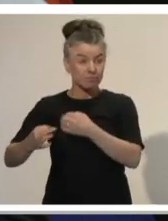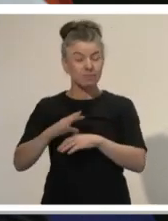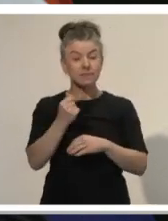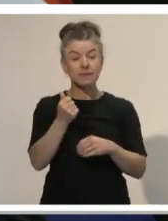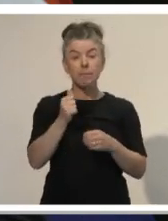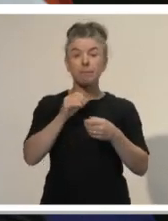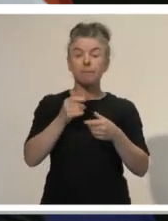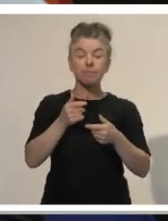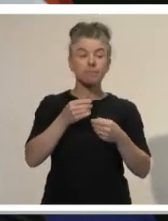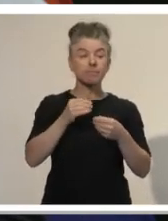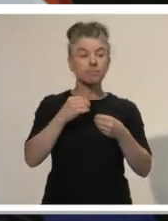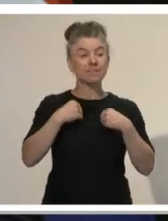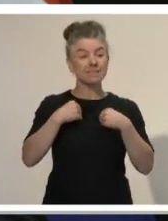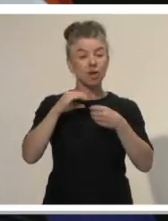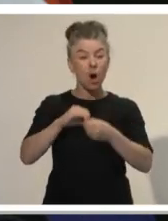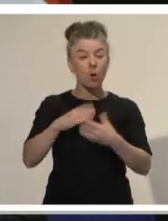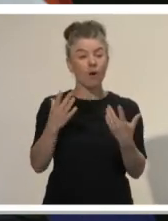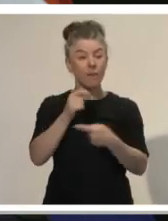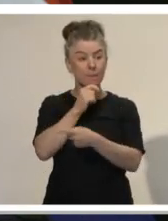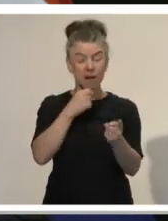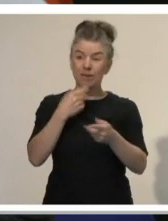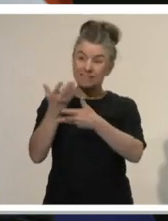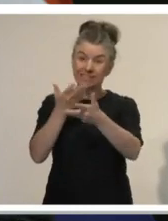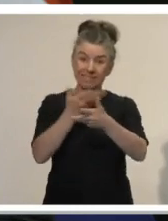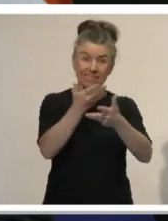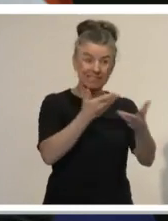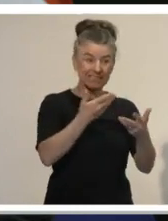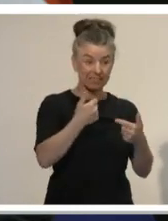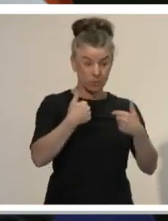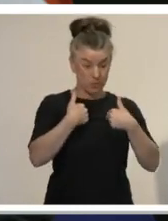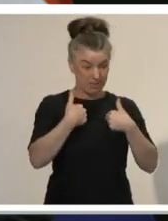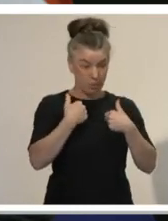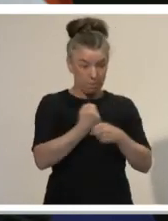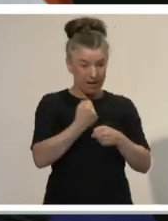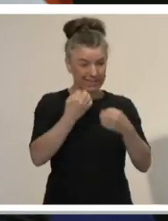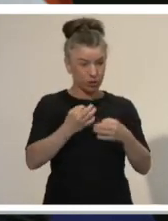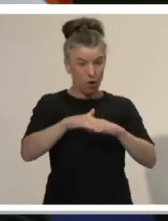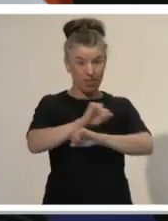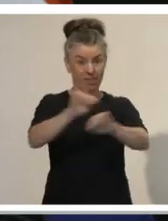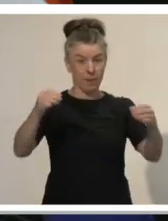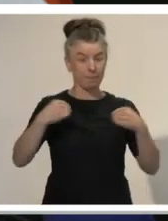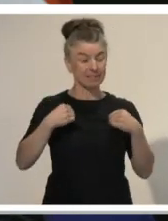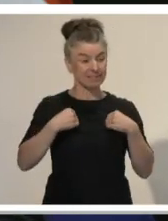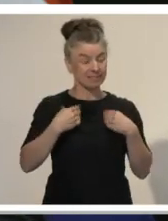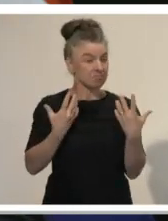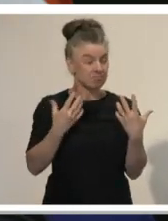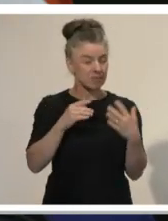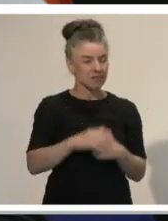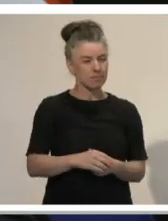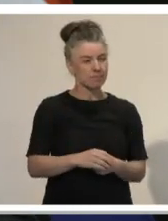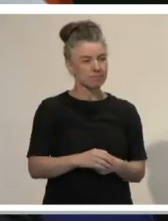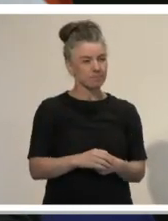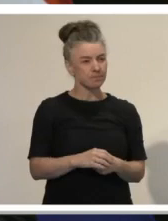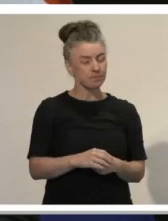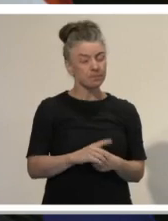not all. And so some of those decisions won't necessarily be made by us, but some of the principles that are driving actions